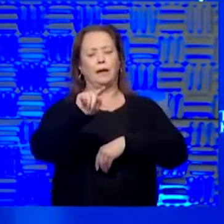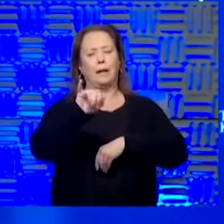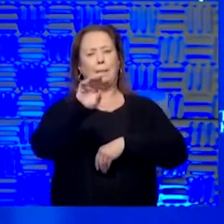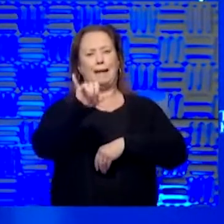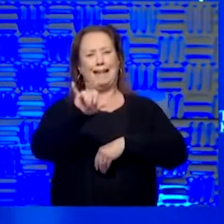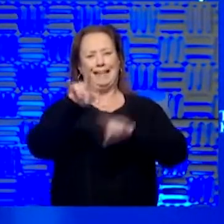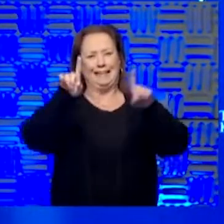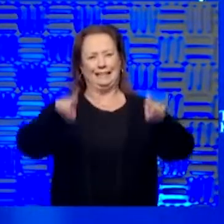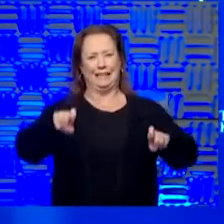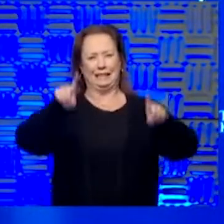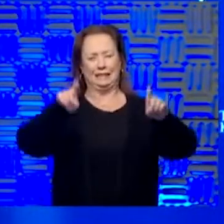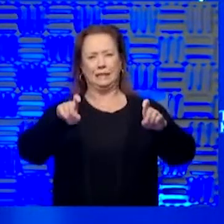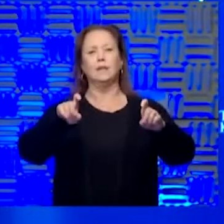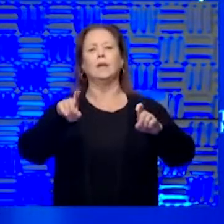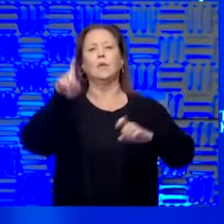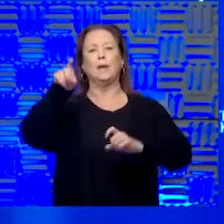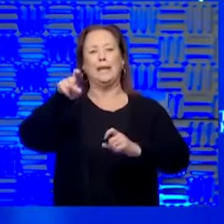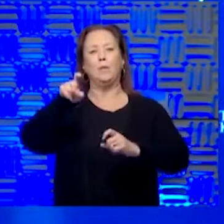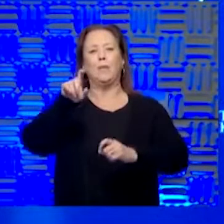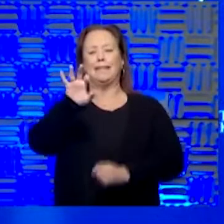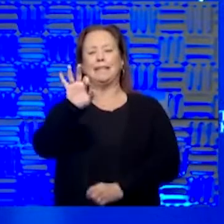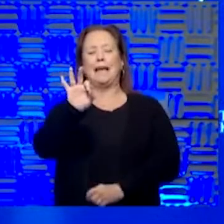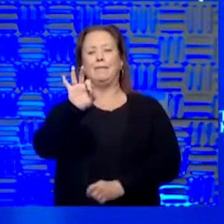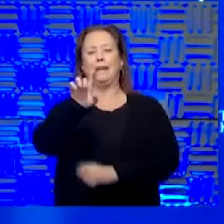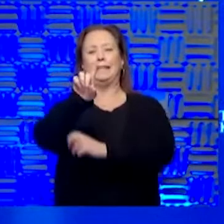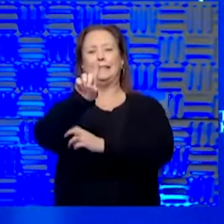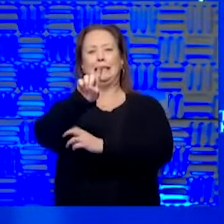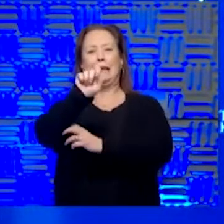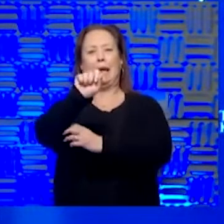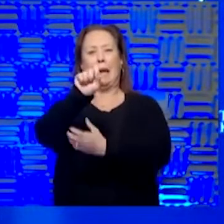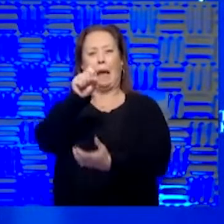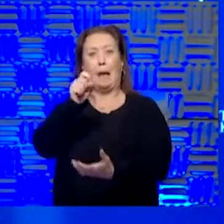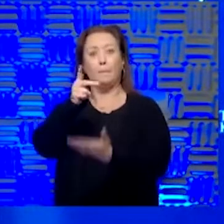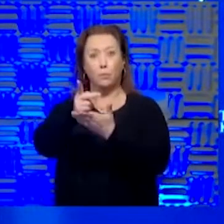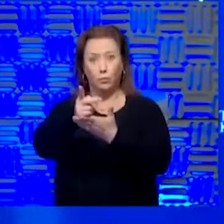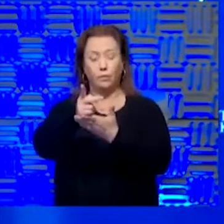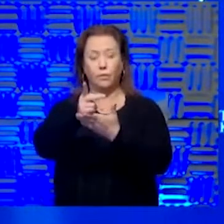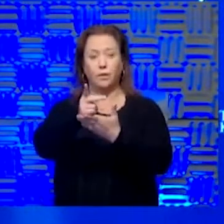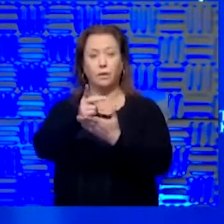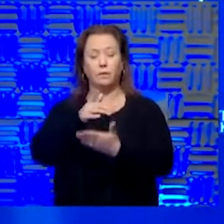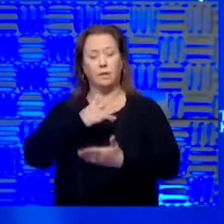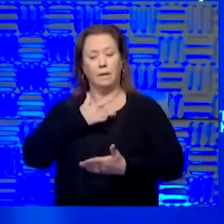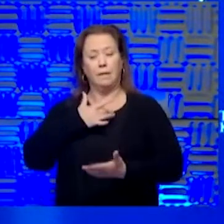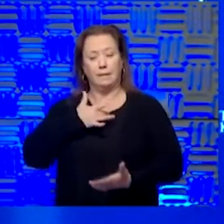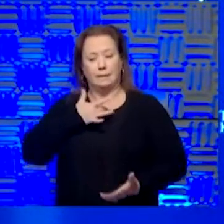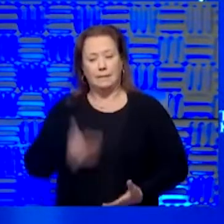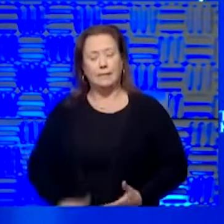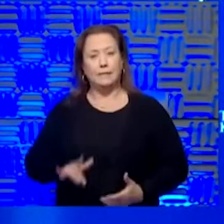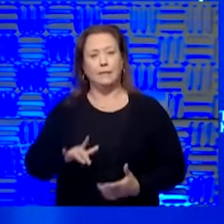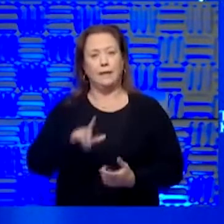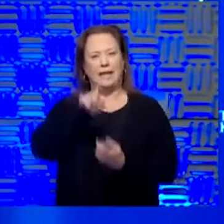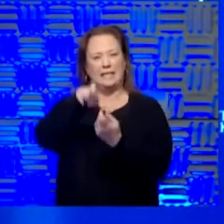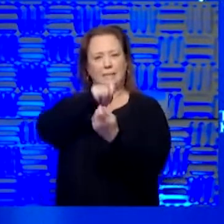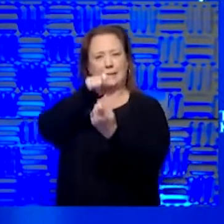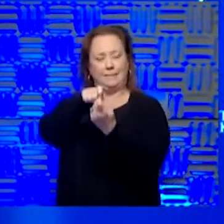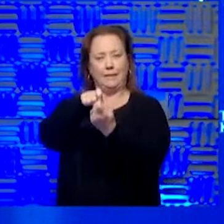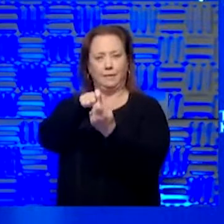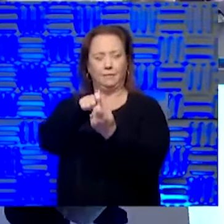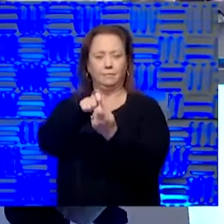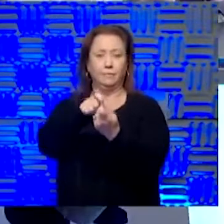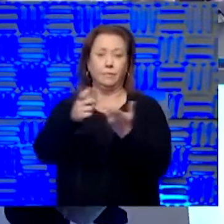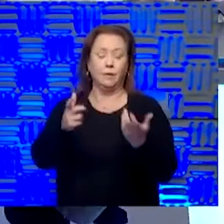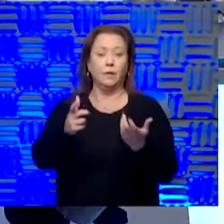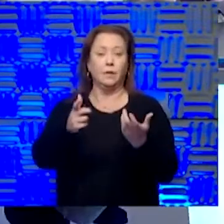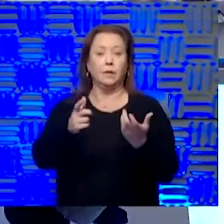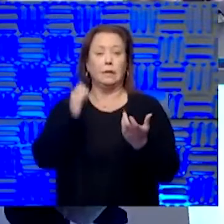have one that is FDA approved and is felt to be highly sensitive and highly specific.